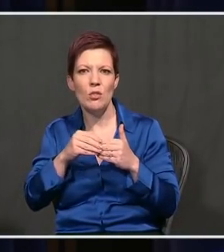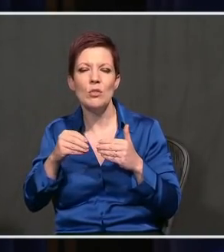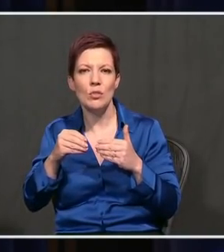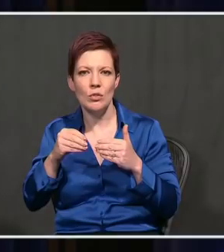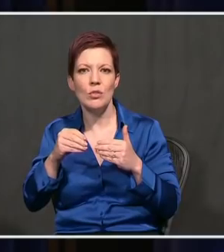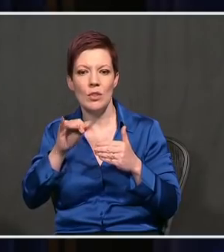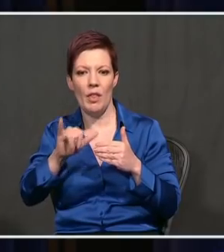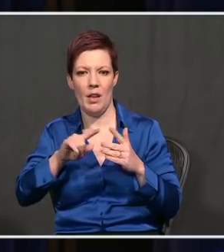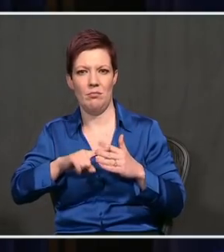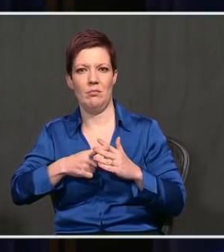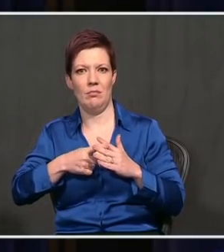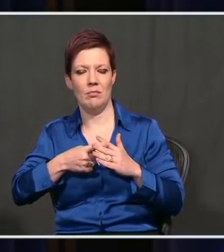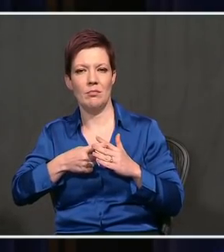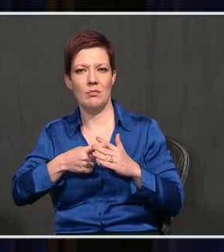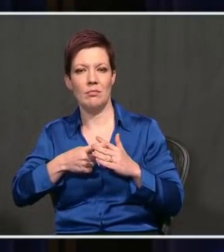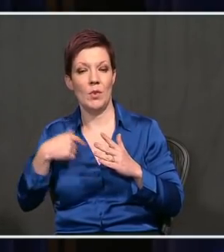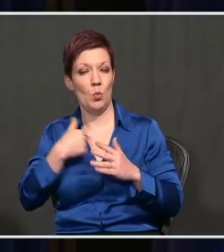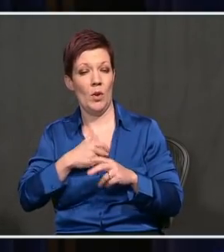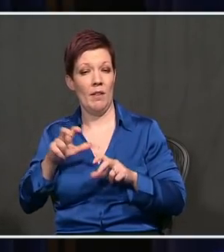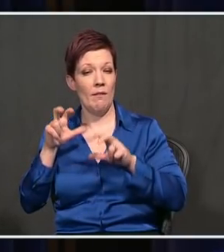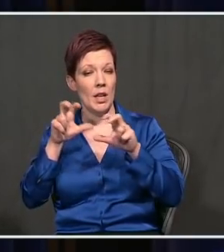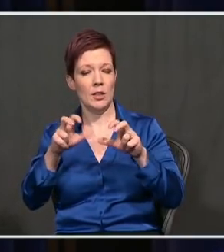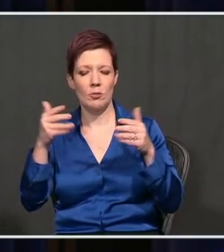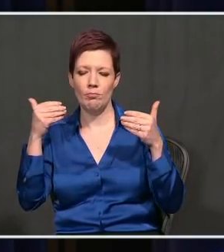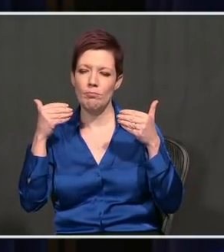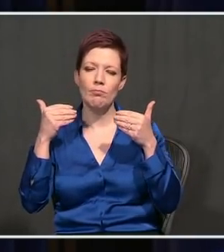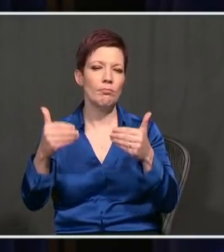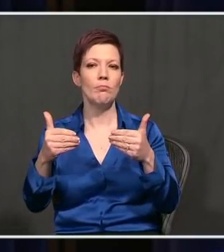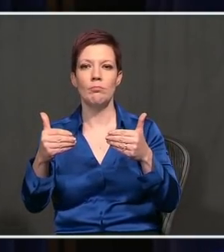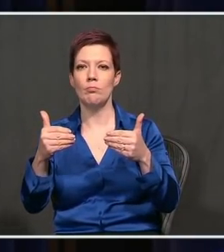We also invested enormous amounts of money to